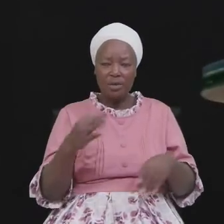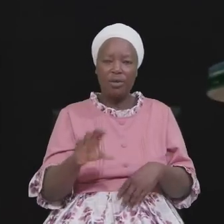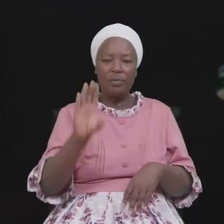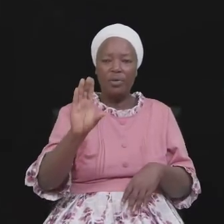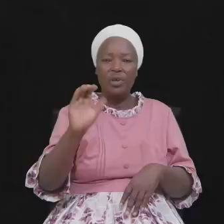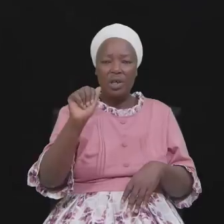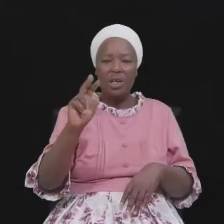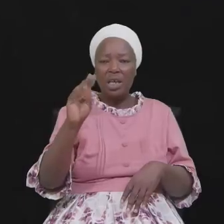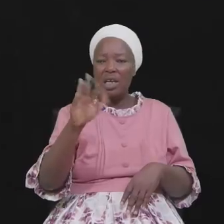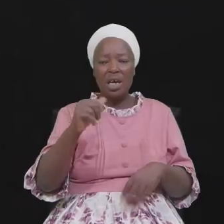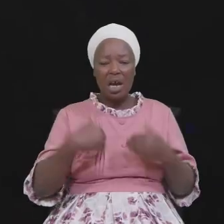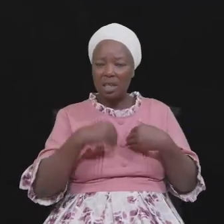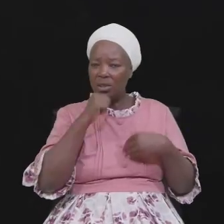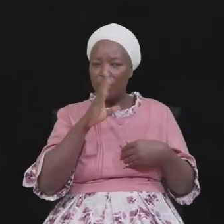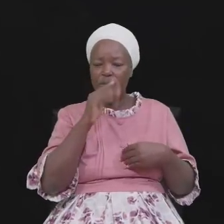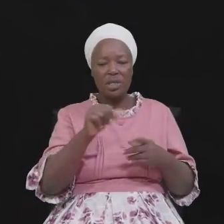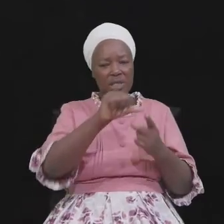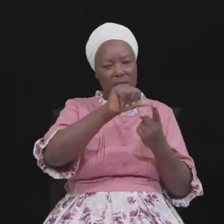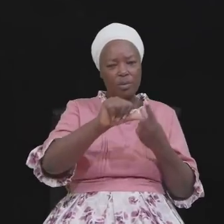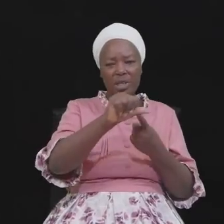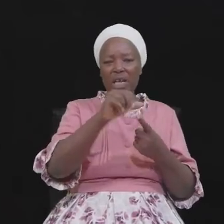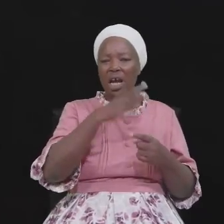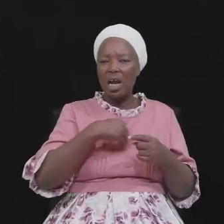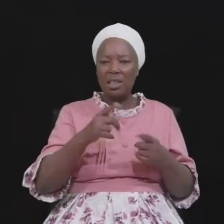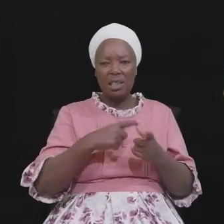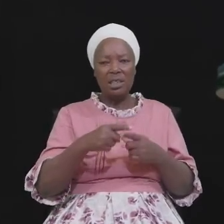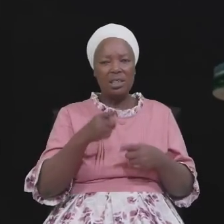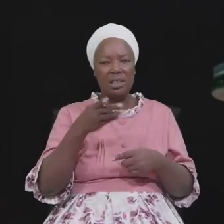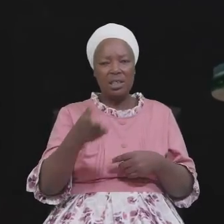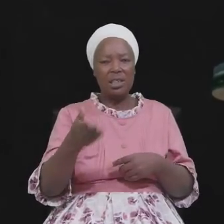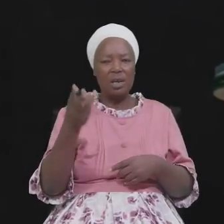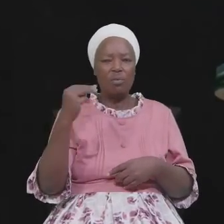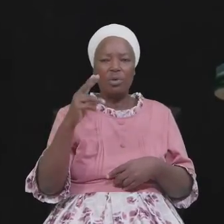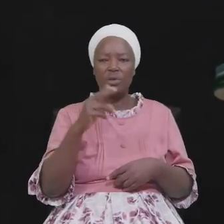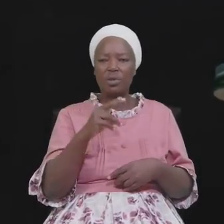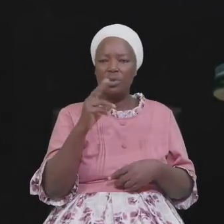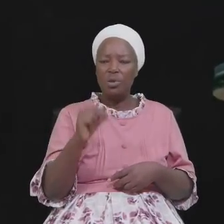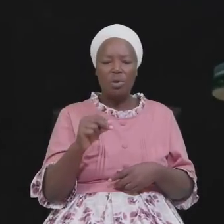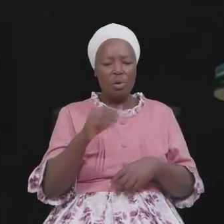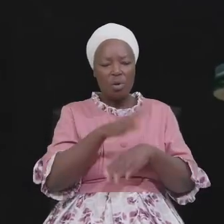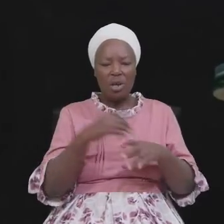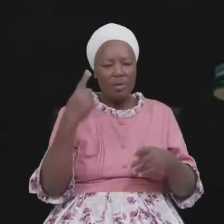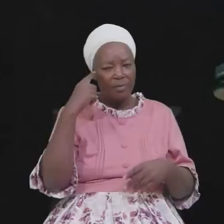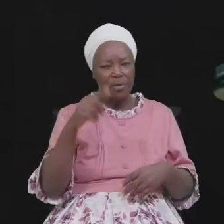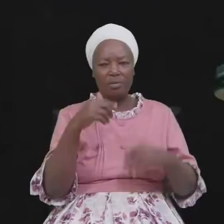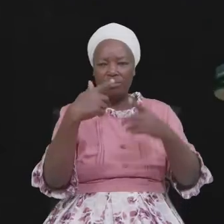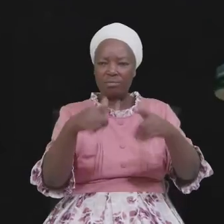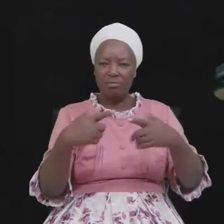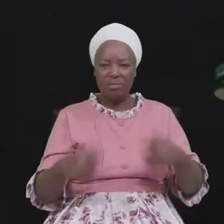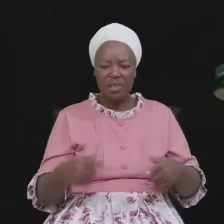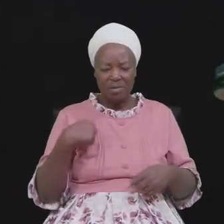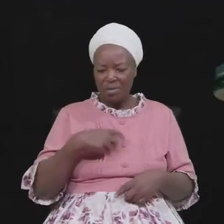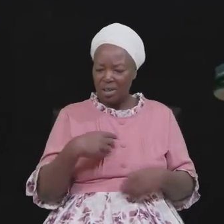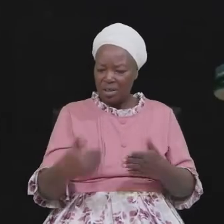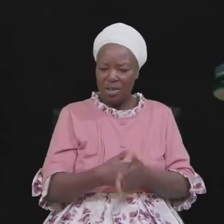been circumcised, and there was no calling to debate. We're a new generation. We're old